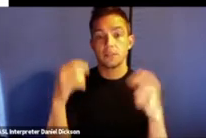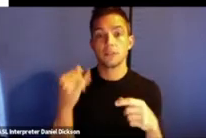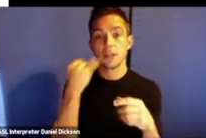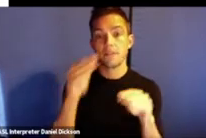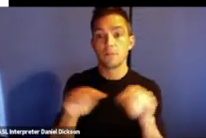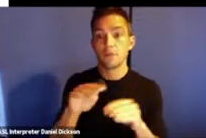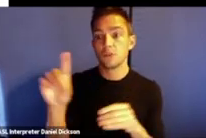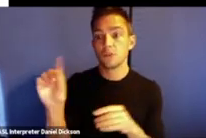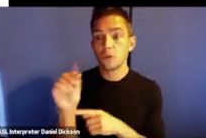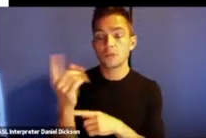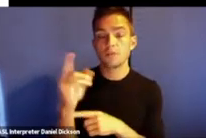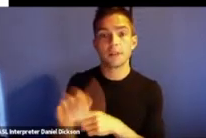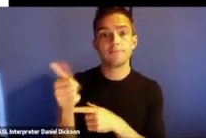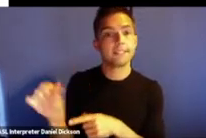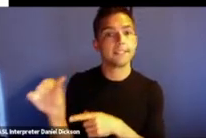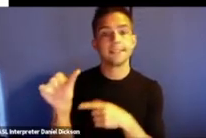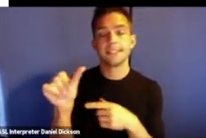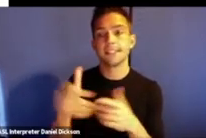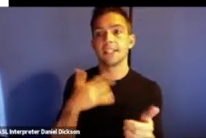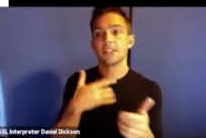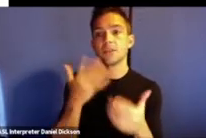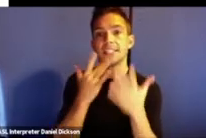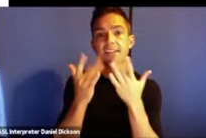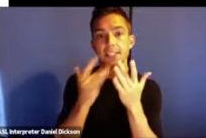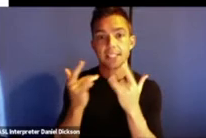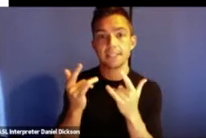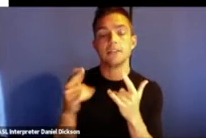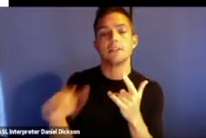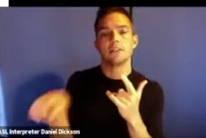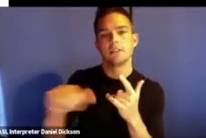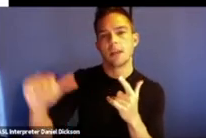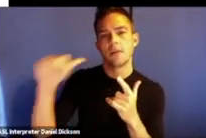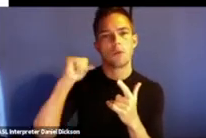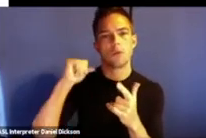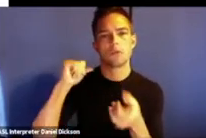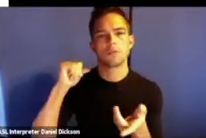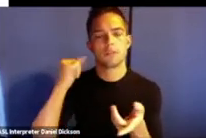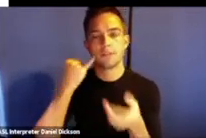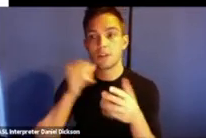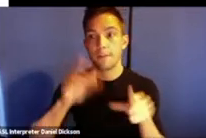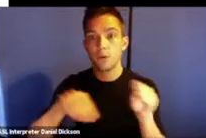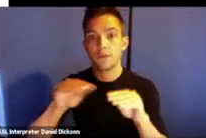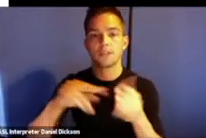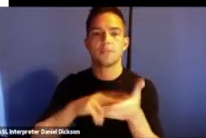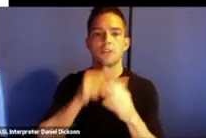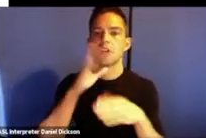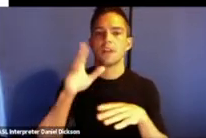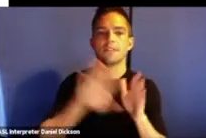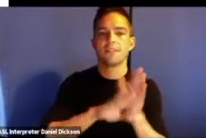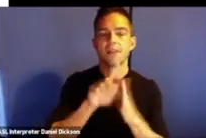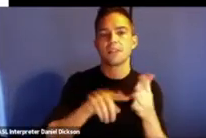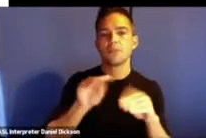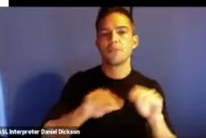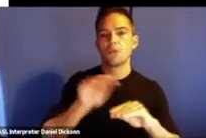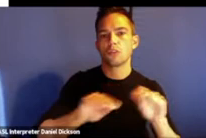or any type of sensory deficit, that they will not, if they're not moving, they're not developing those motor pathways in the same